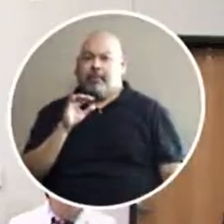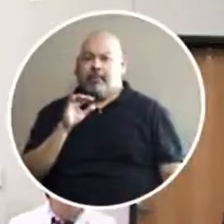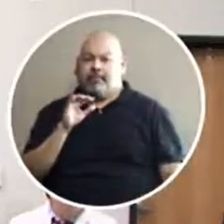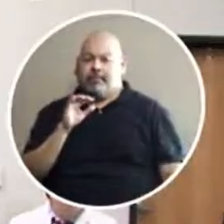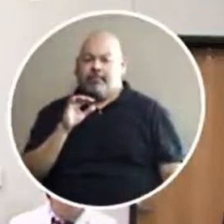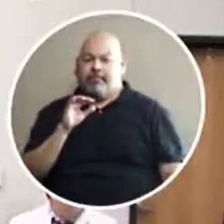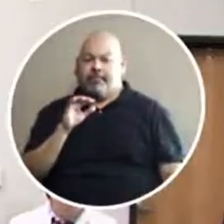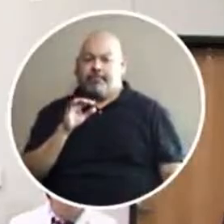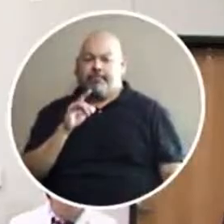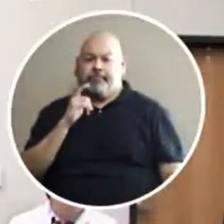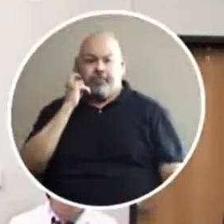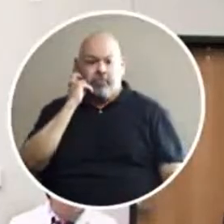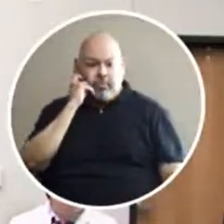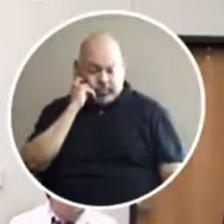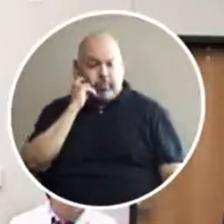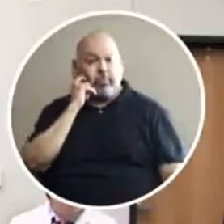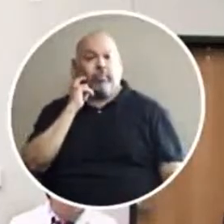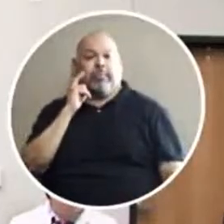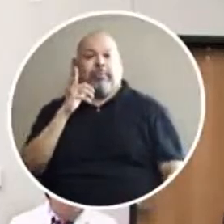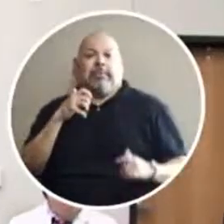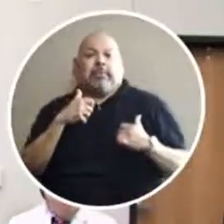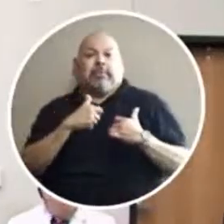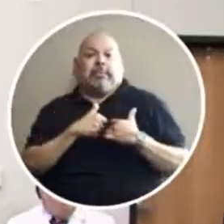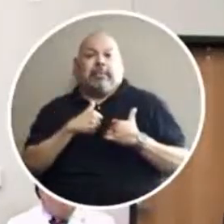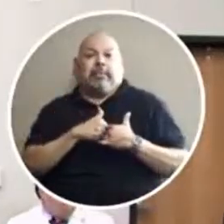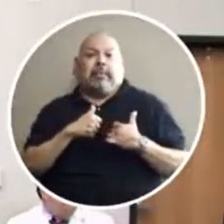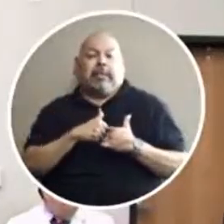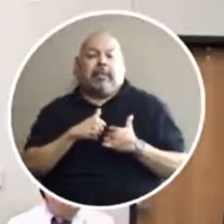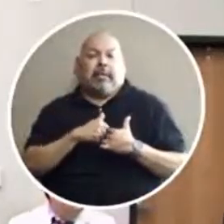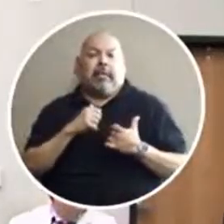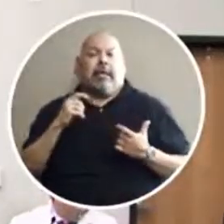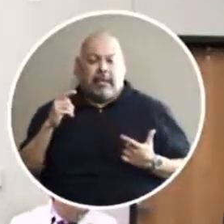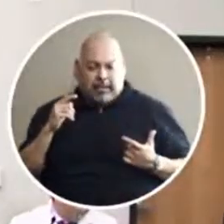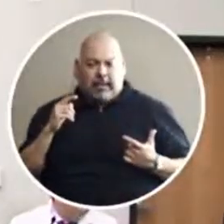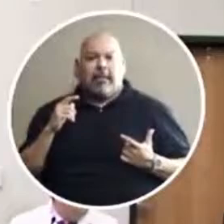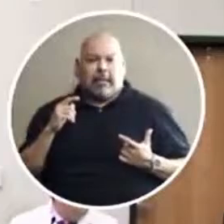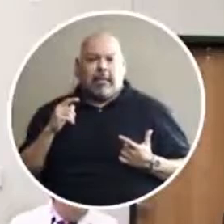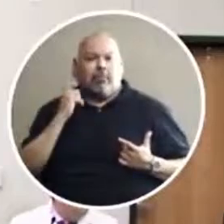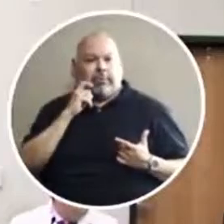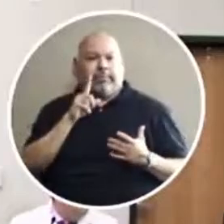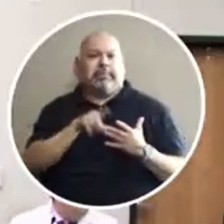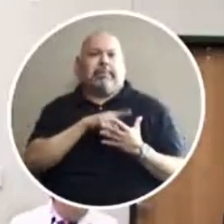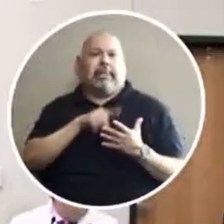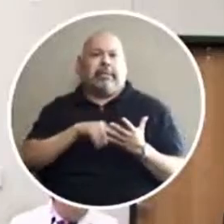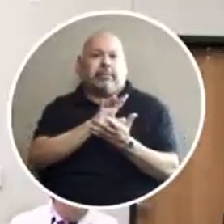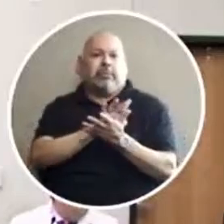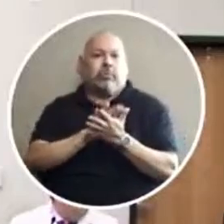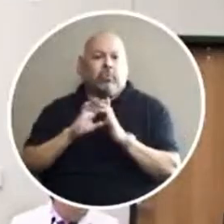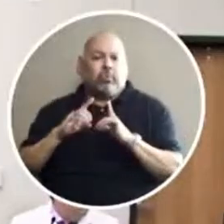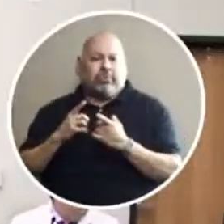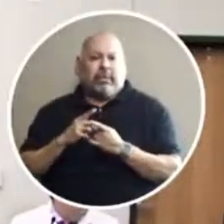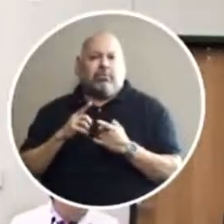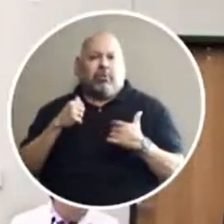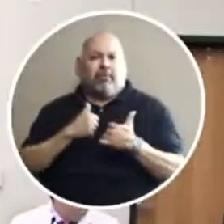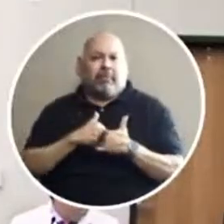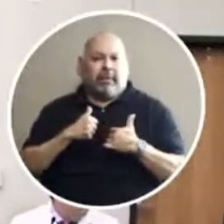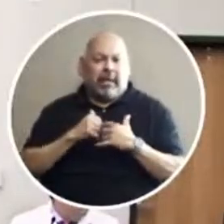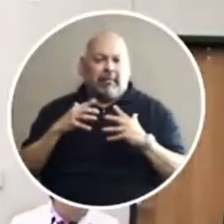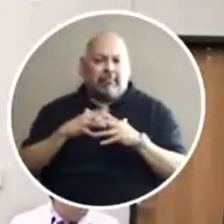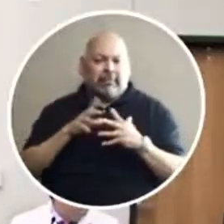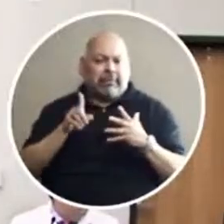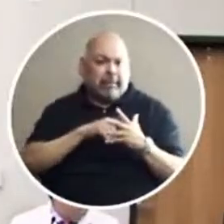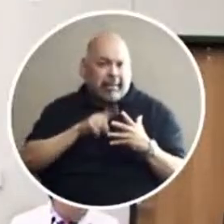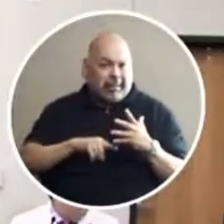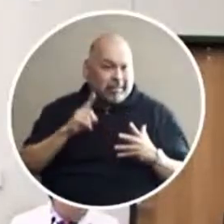with the recent games that have been canceled due to positive COVID testings in schools or teams, is